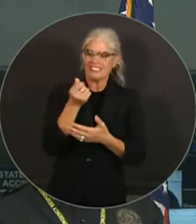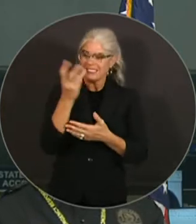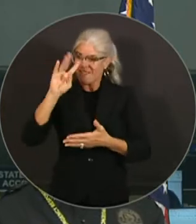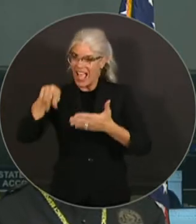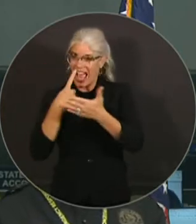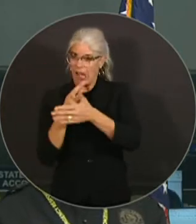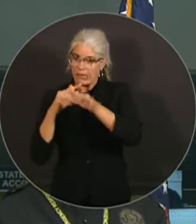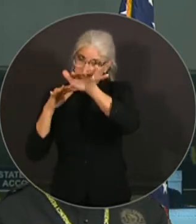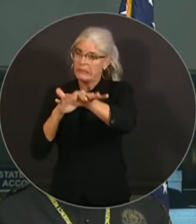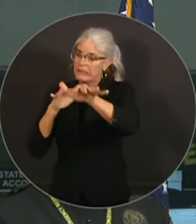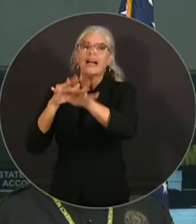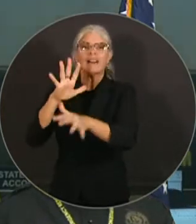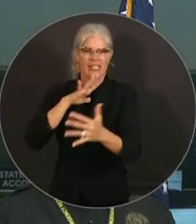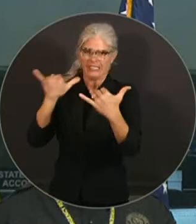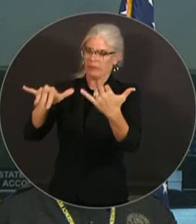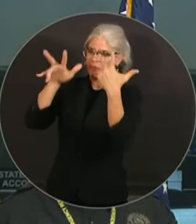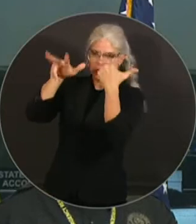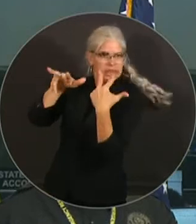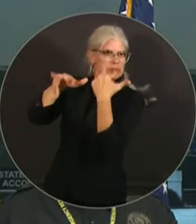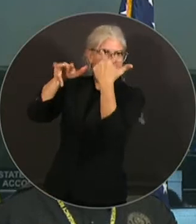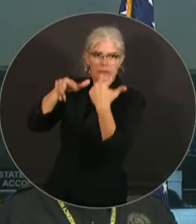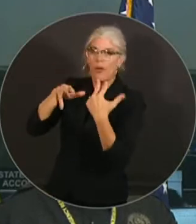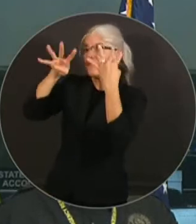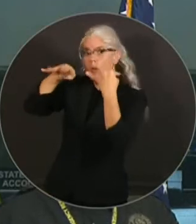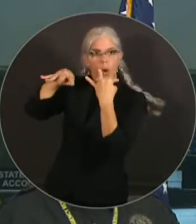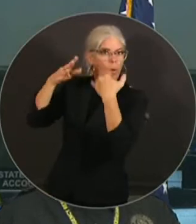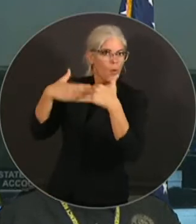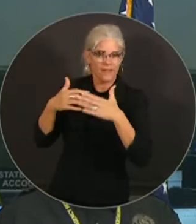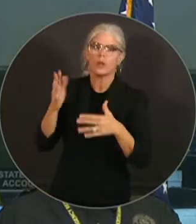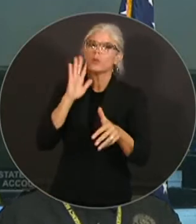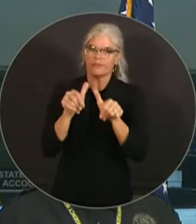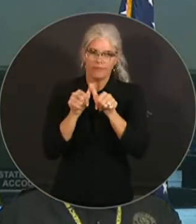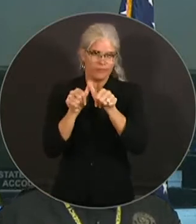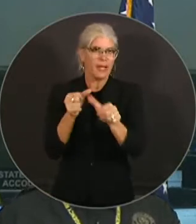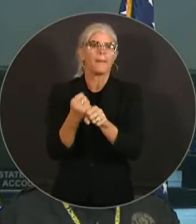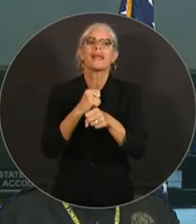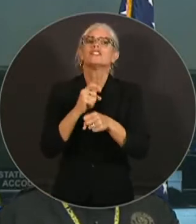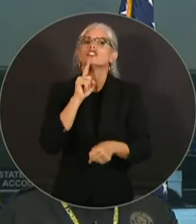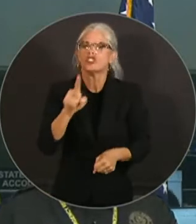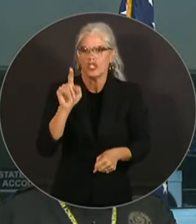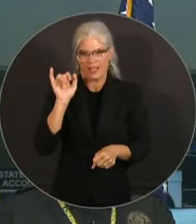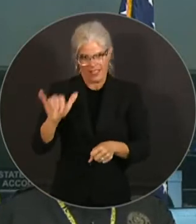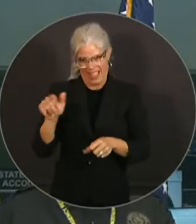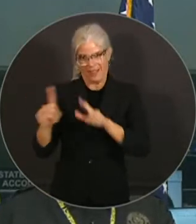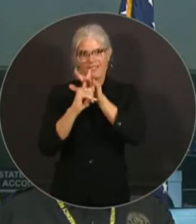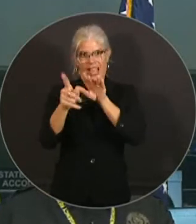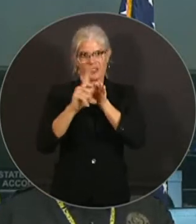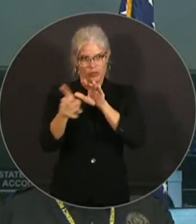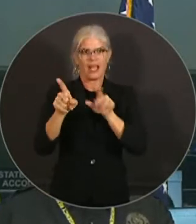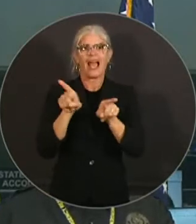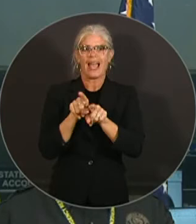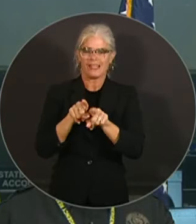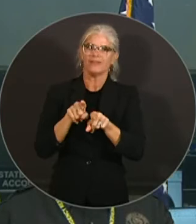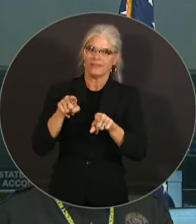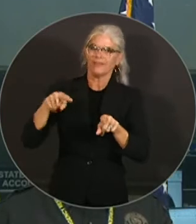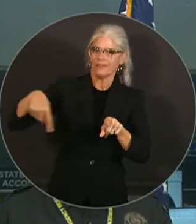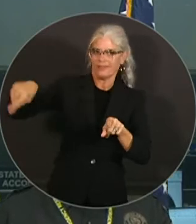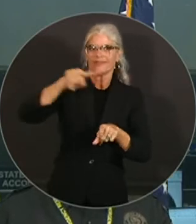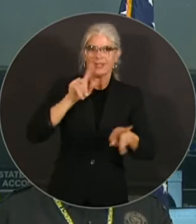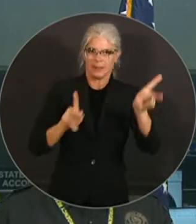people evacuate, but this method works, and we're going to continue facilitating those evacuations as people get to